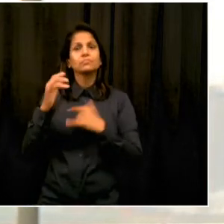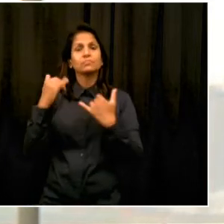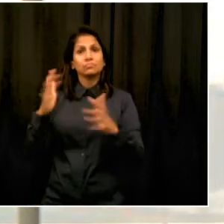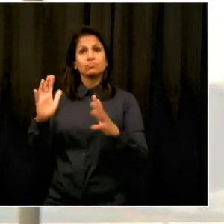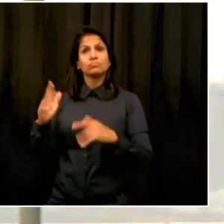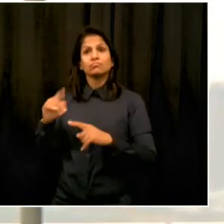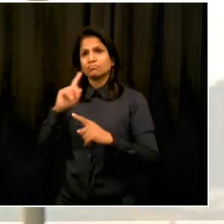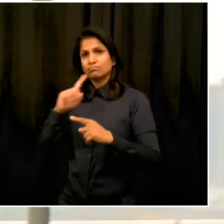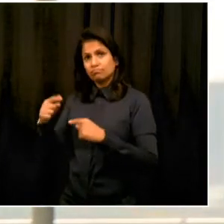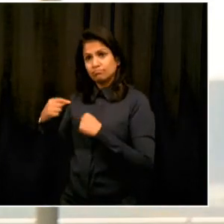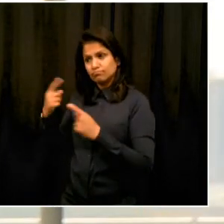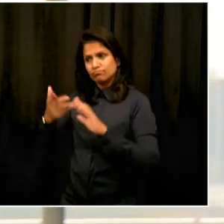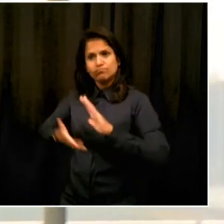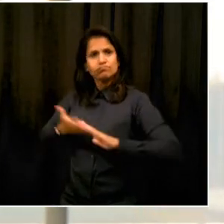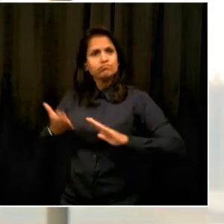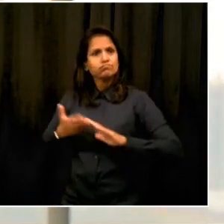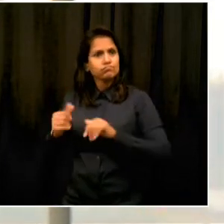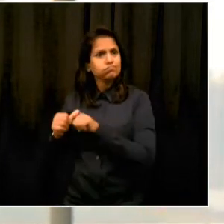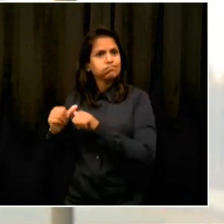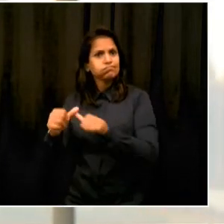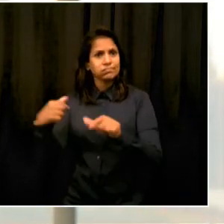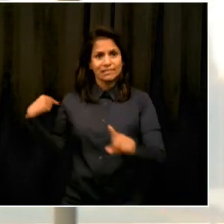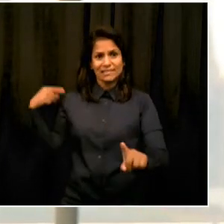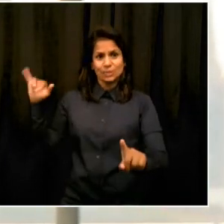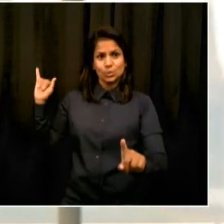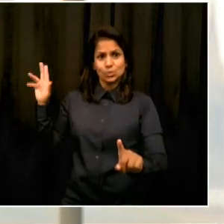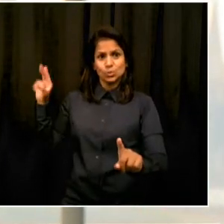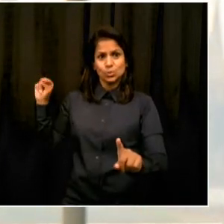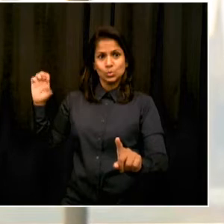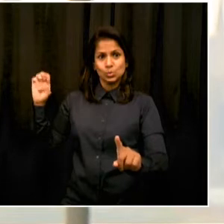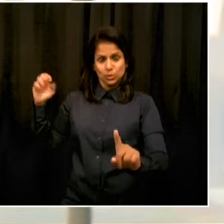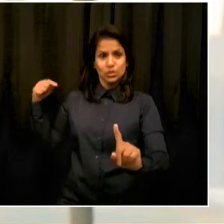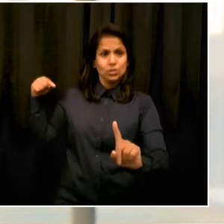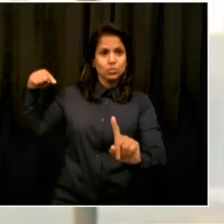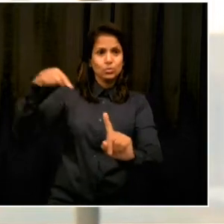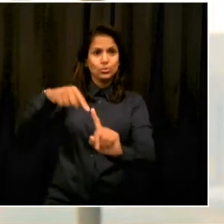day, and by November, it will be able to do 20,000 a day.